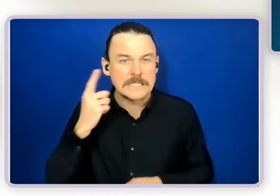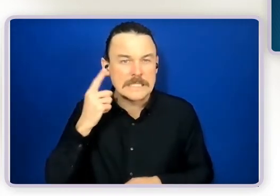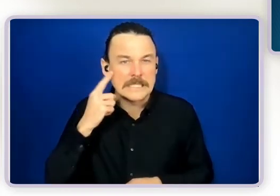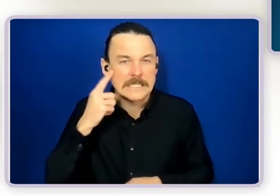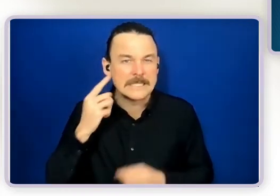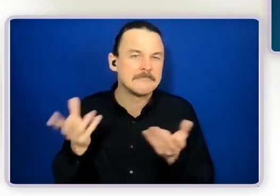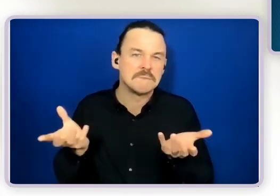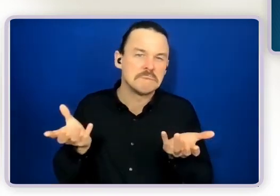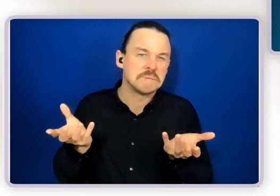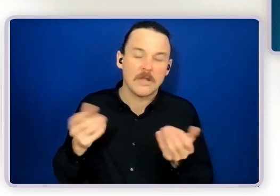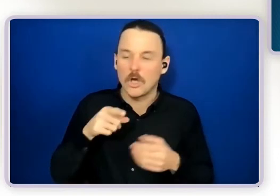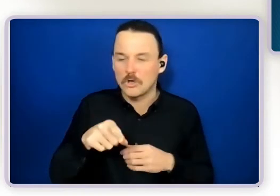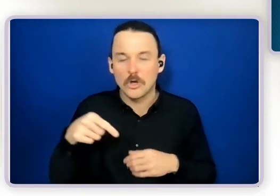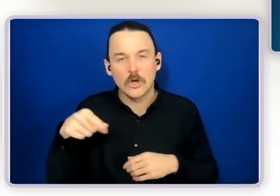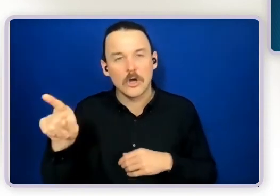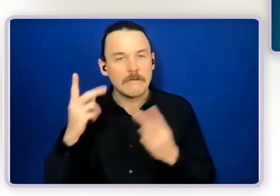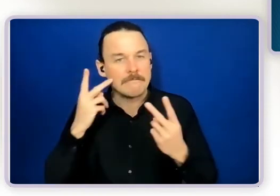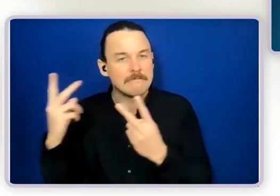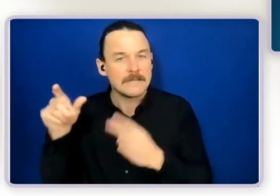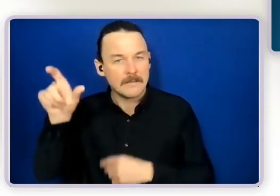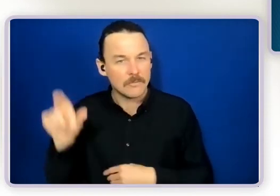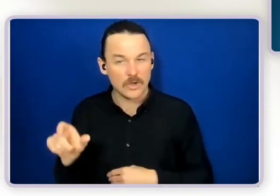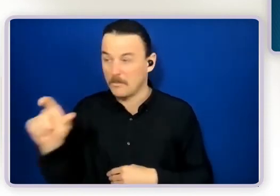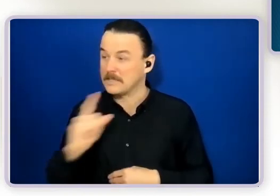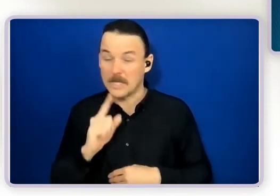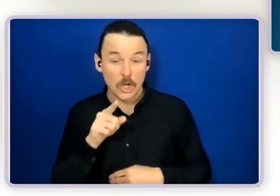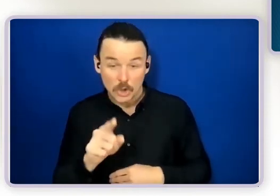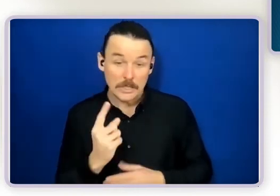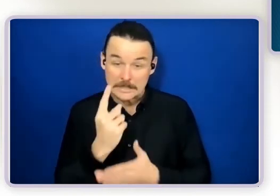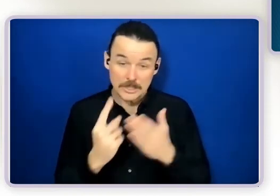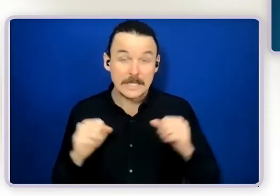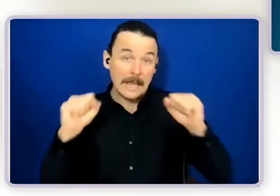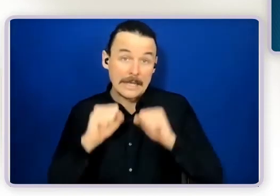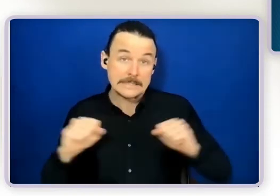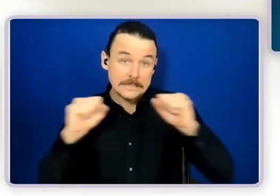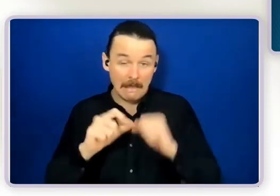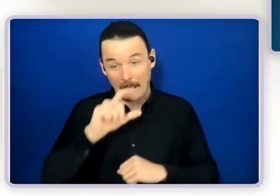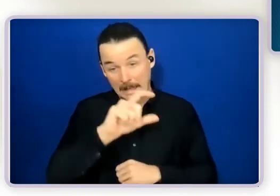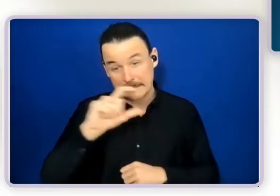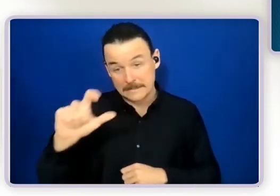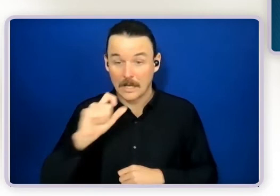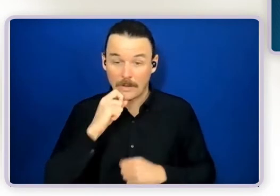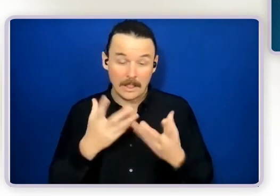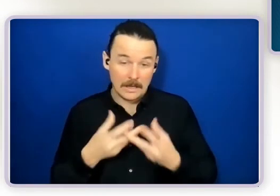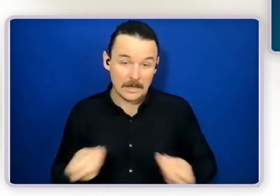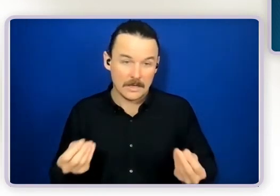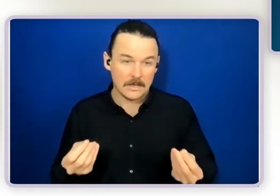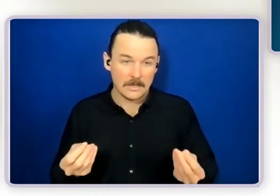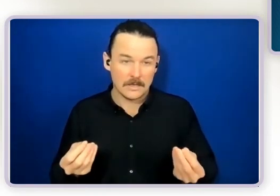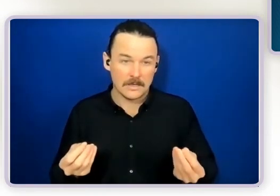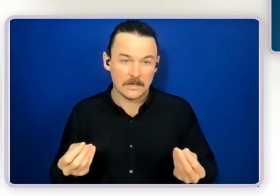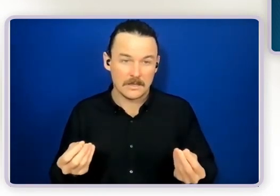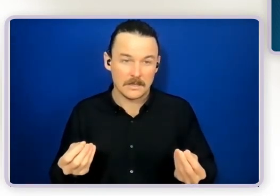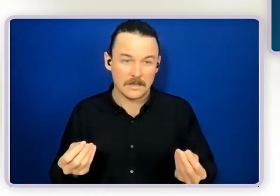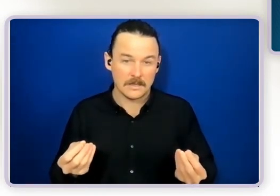says that if you just exercise, your cancer will go away. Uh, and then someone saying, well,